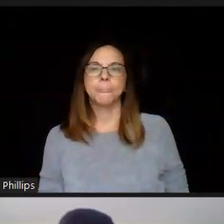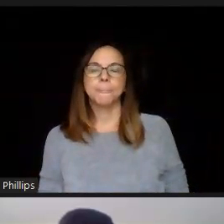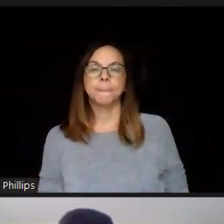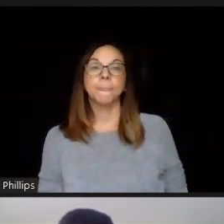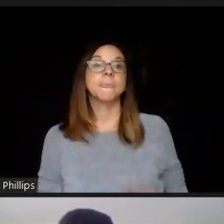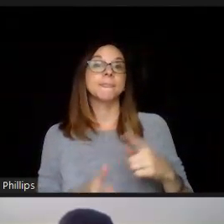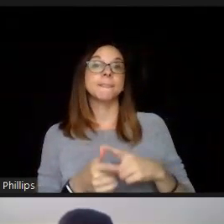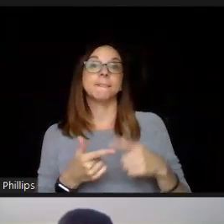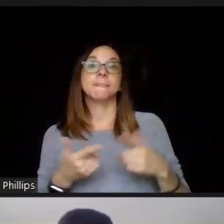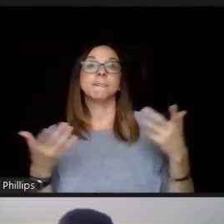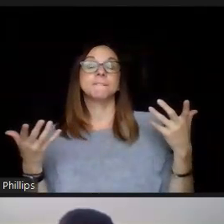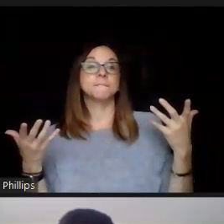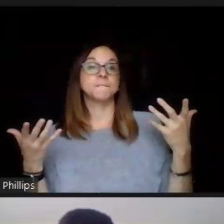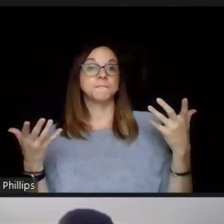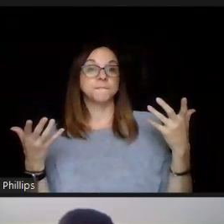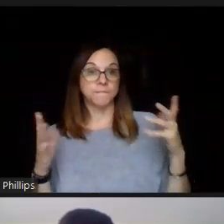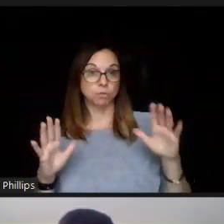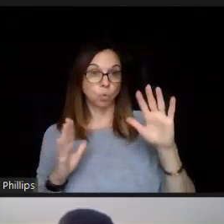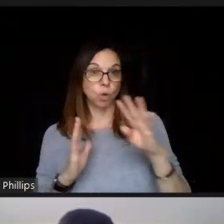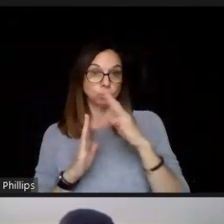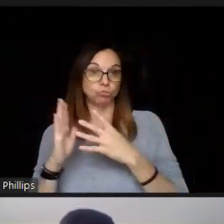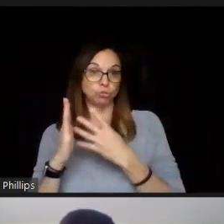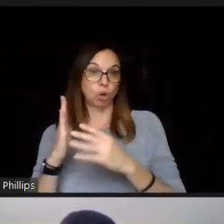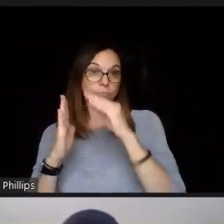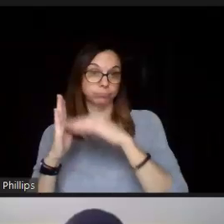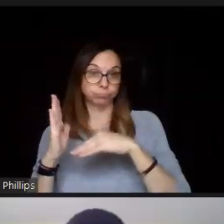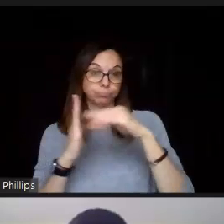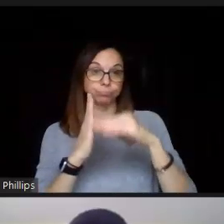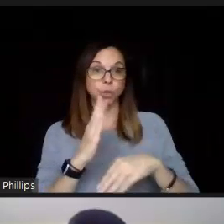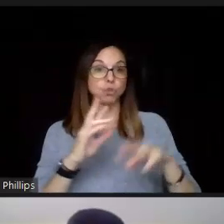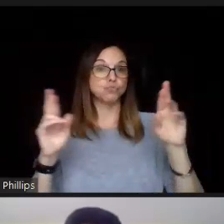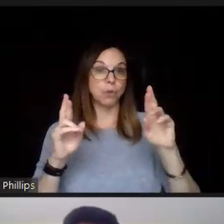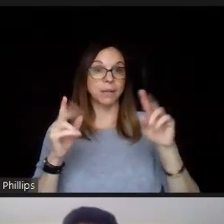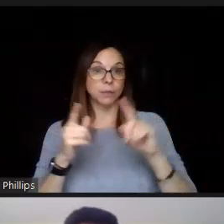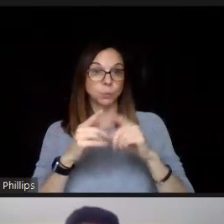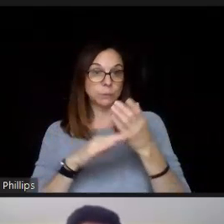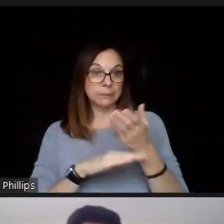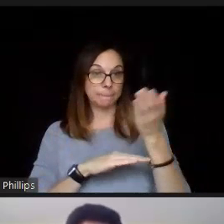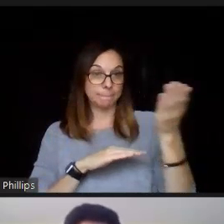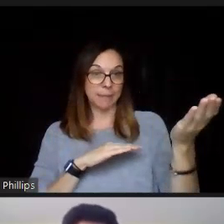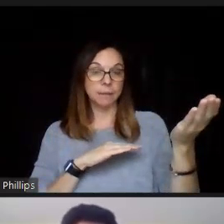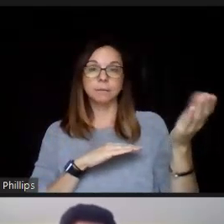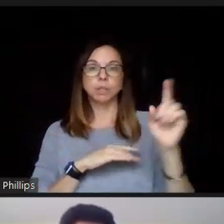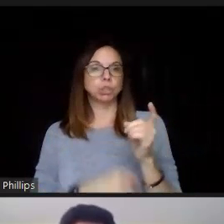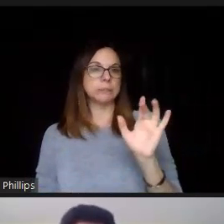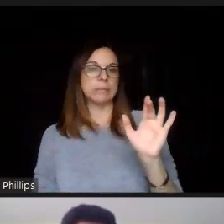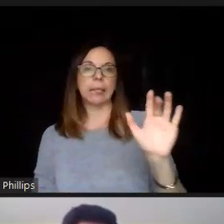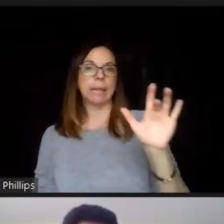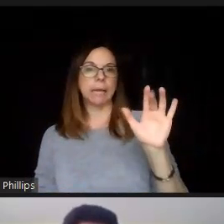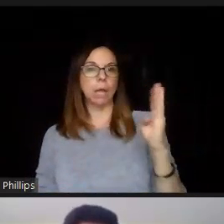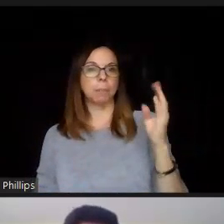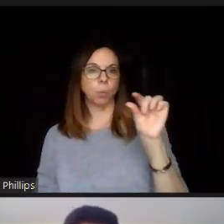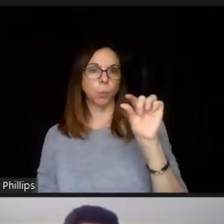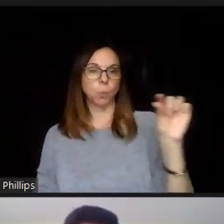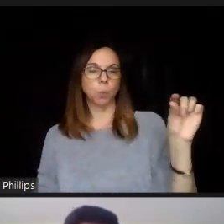Then once you have your chart filled out and you're ready to submit the assignment, you just click on the blue